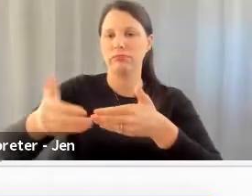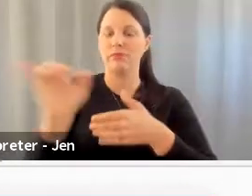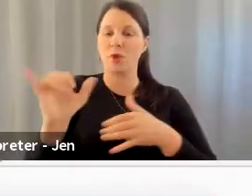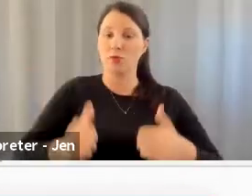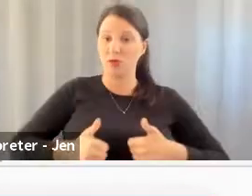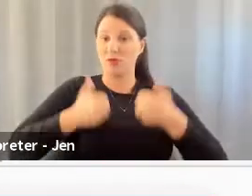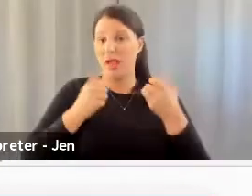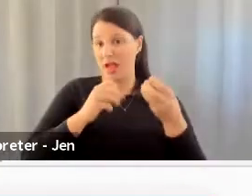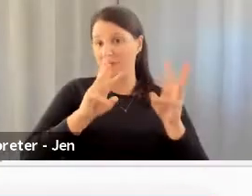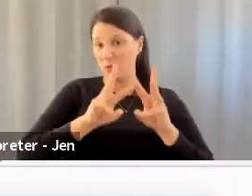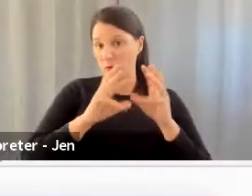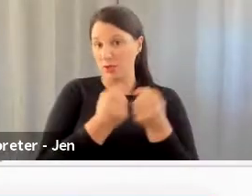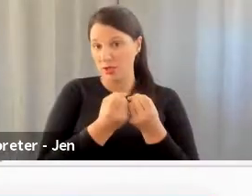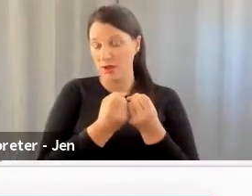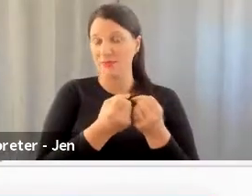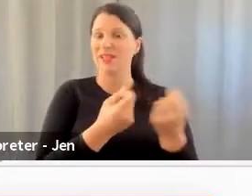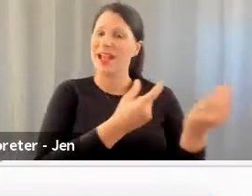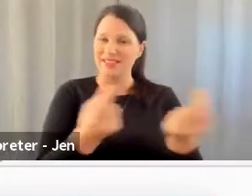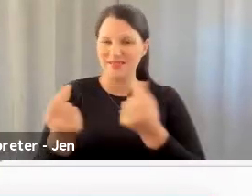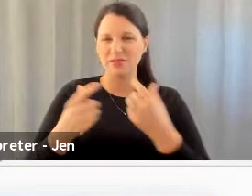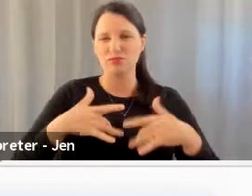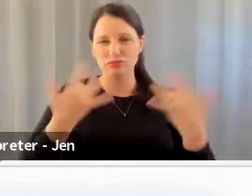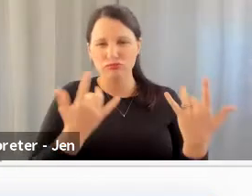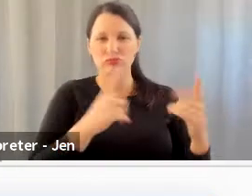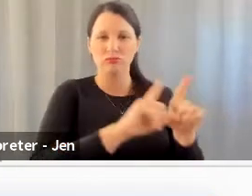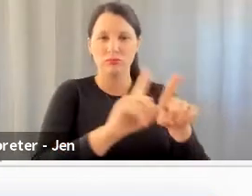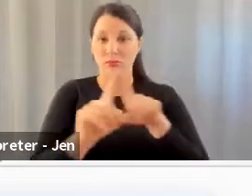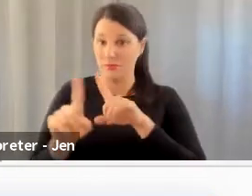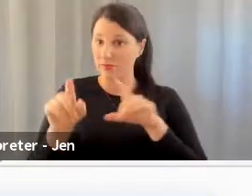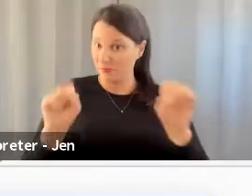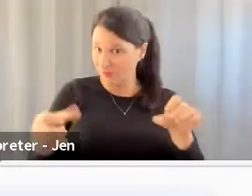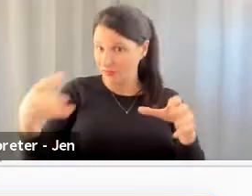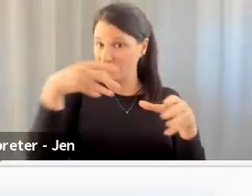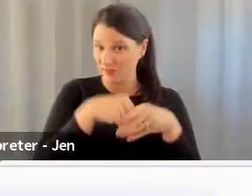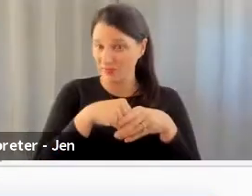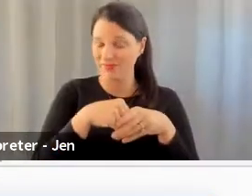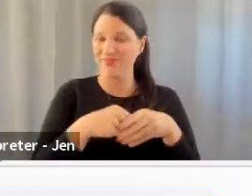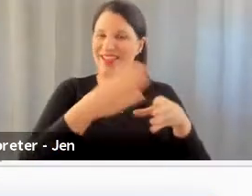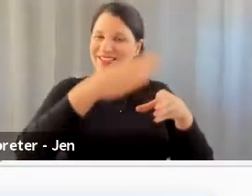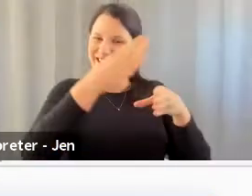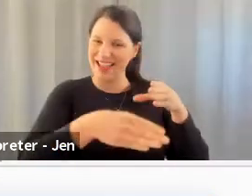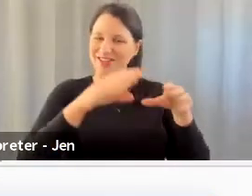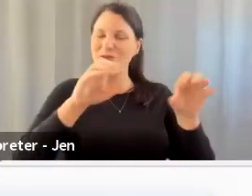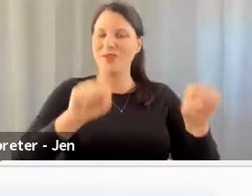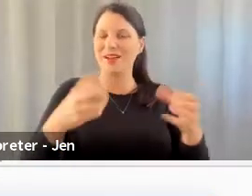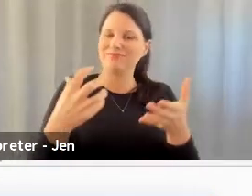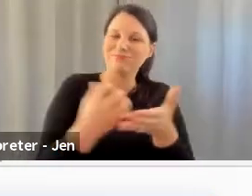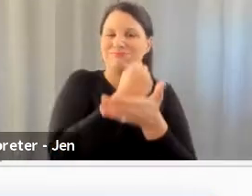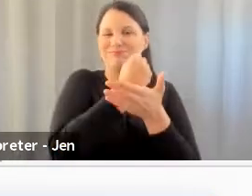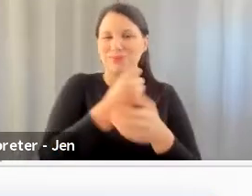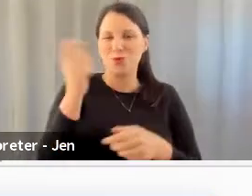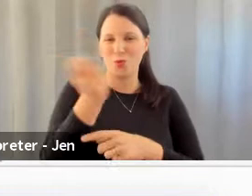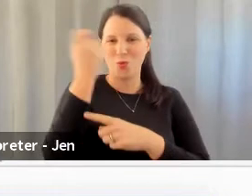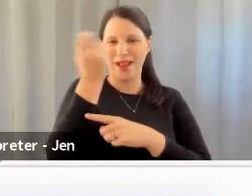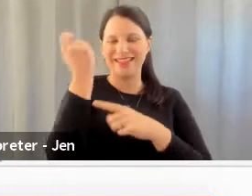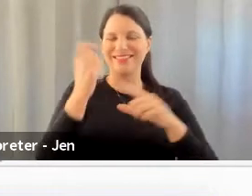are activities that you can participate in, and at the end, you can get a chance to win certain gift cards. So there's a little added perk for